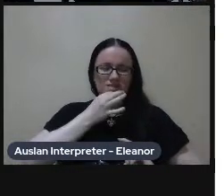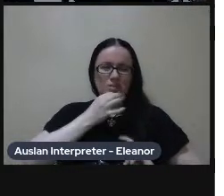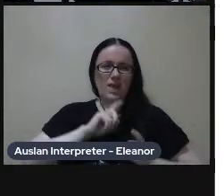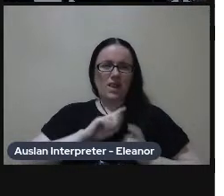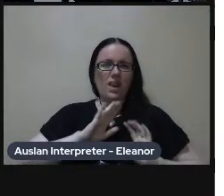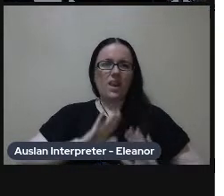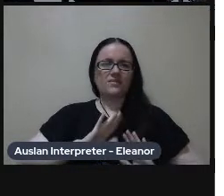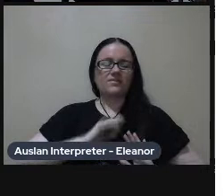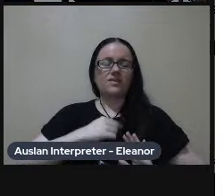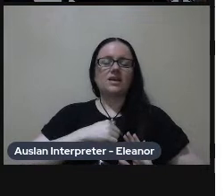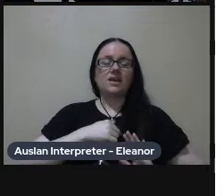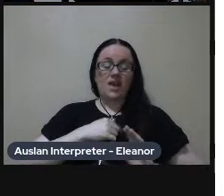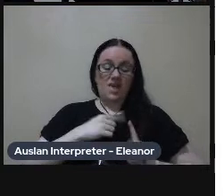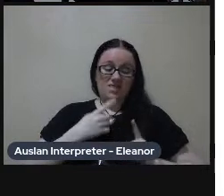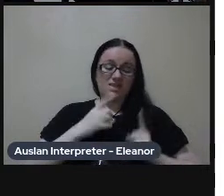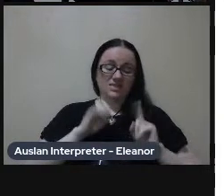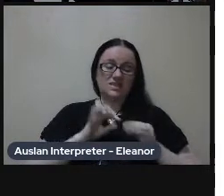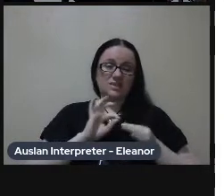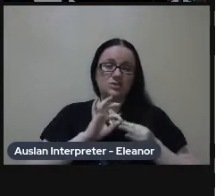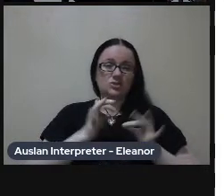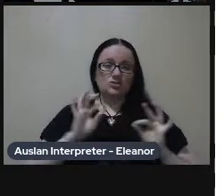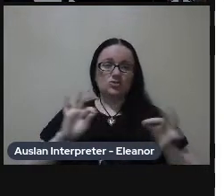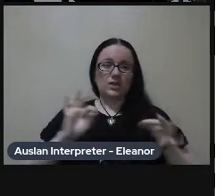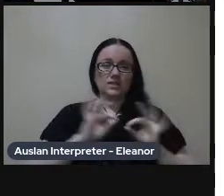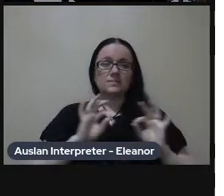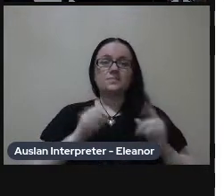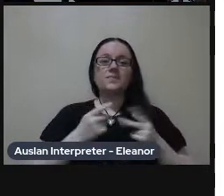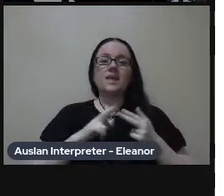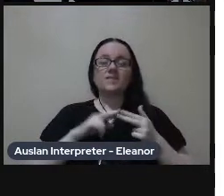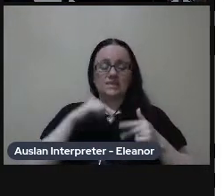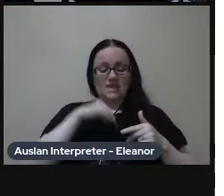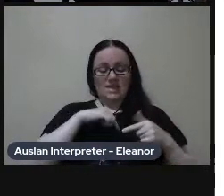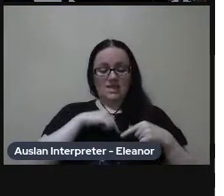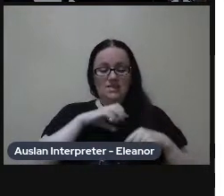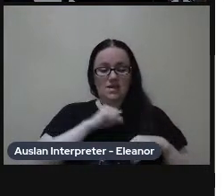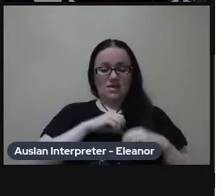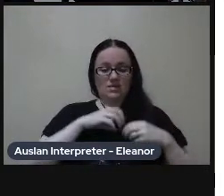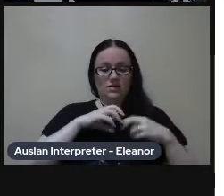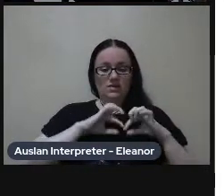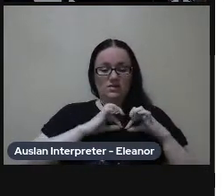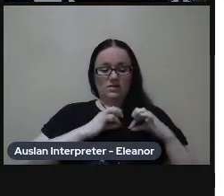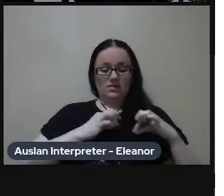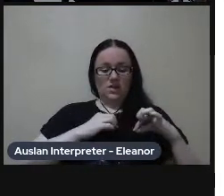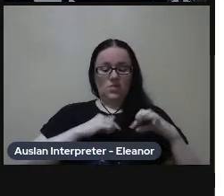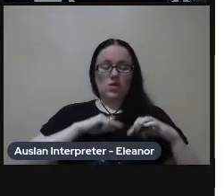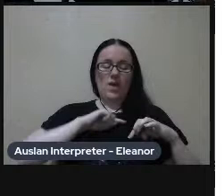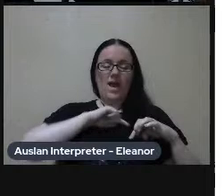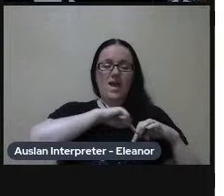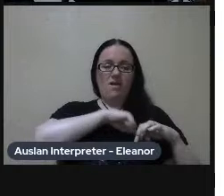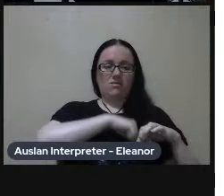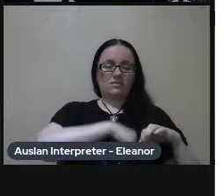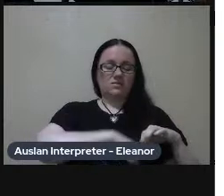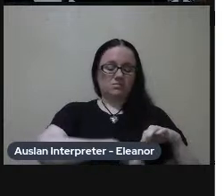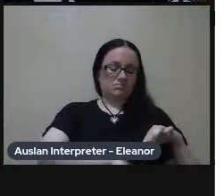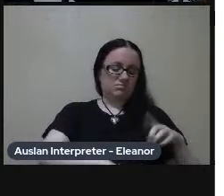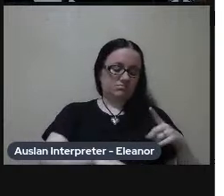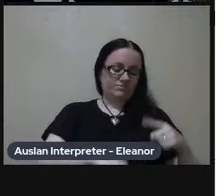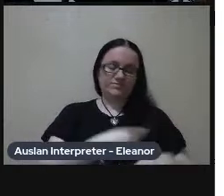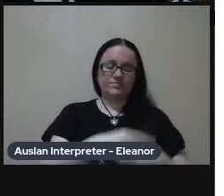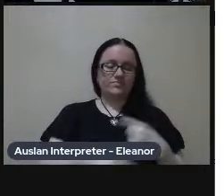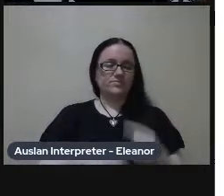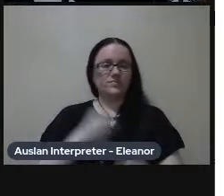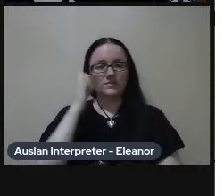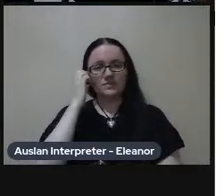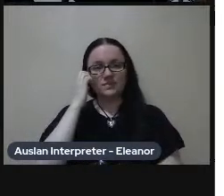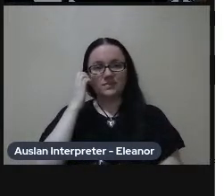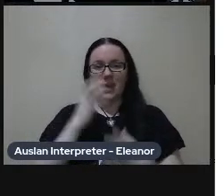the clot is sitting in the heart, that's probably not so much of a problem, but eventually it will slip out from the heart, go into the blood vessels, and again, because